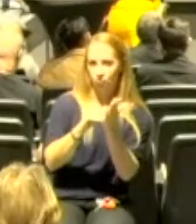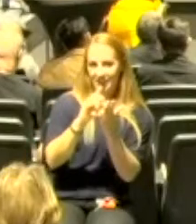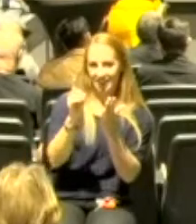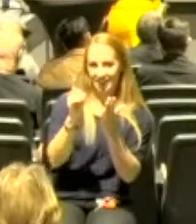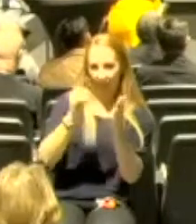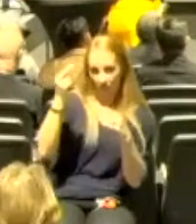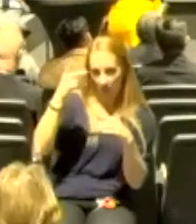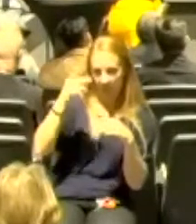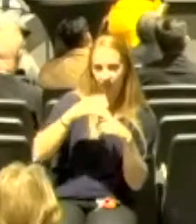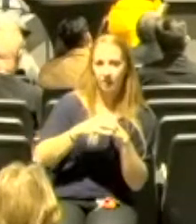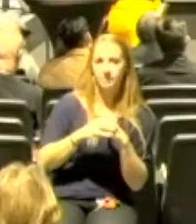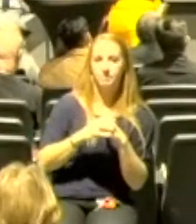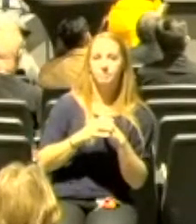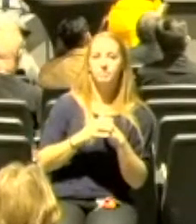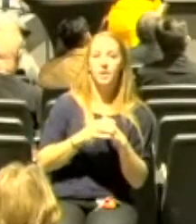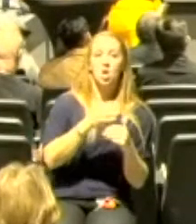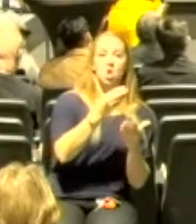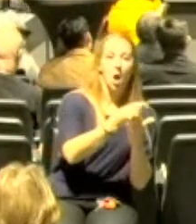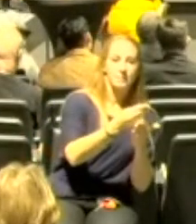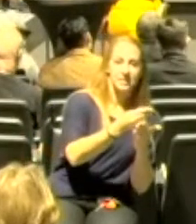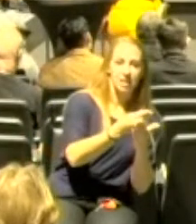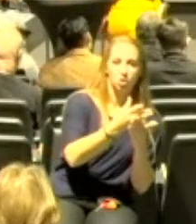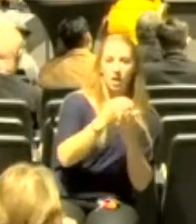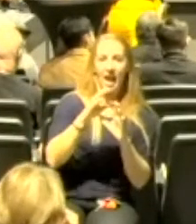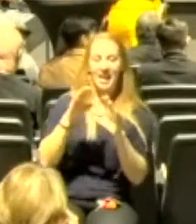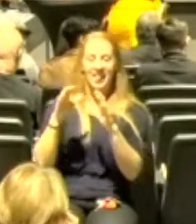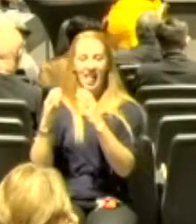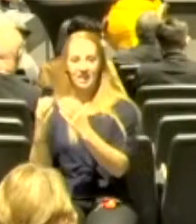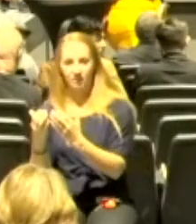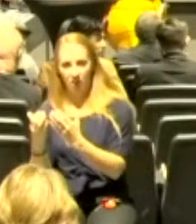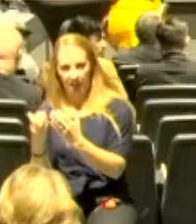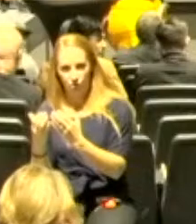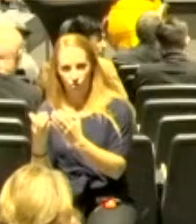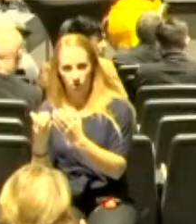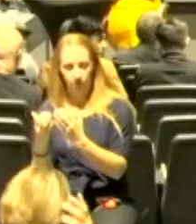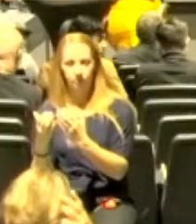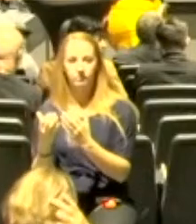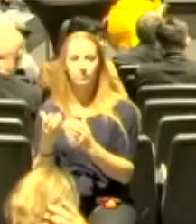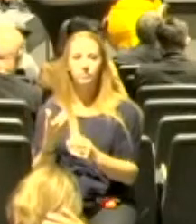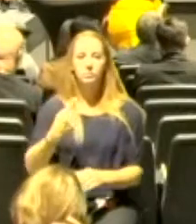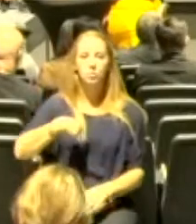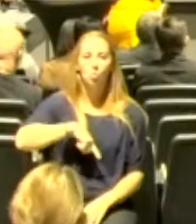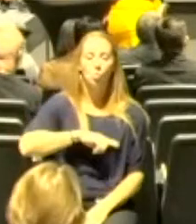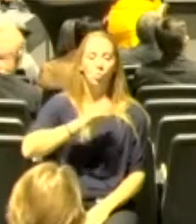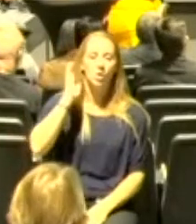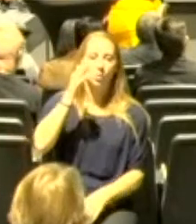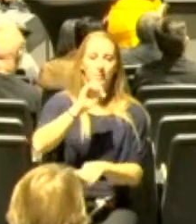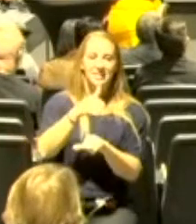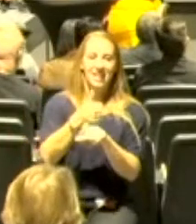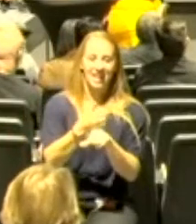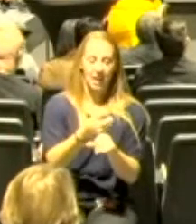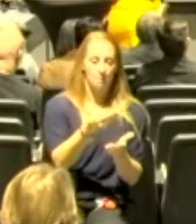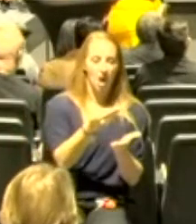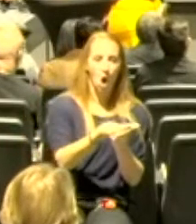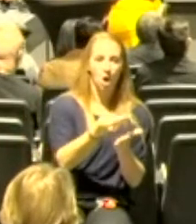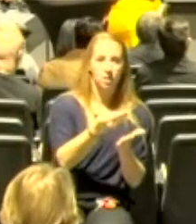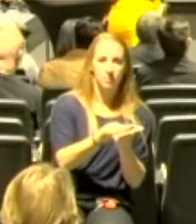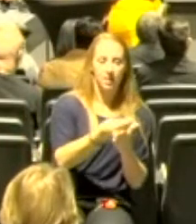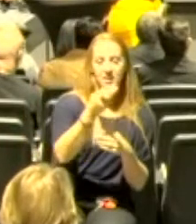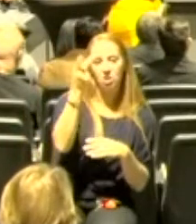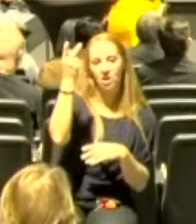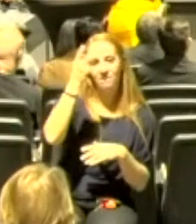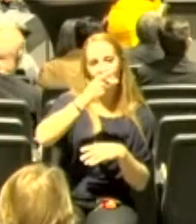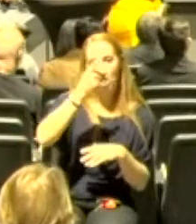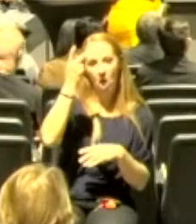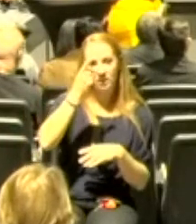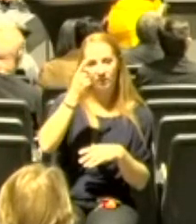is compensation and classification. As part of that, we will be putting together a compensation philosophy committee.